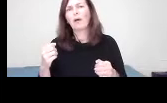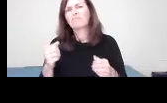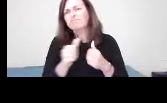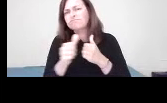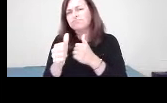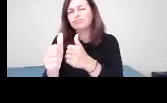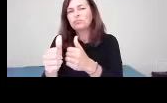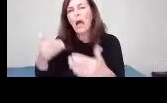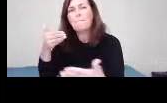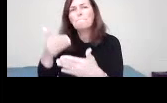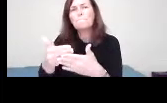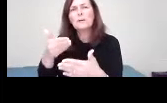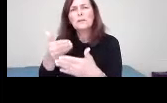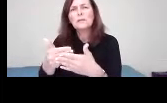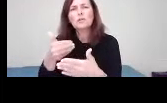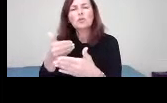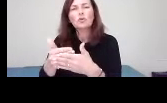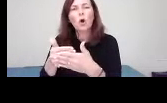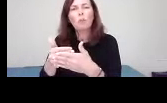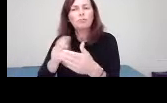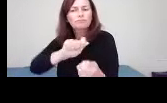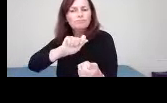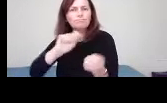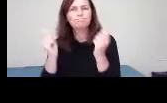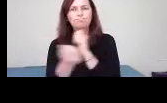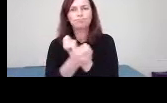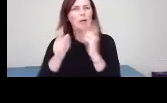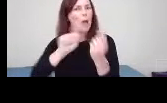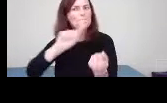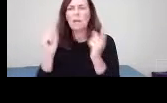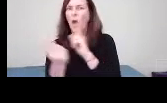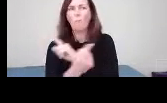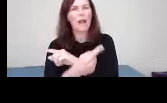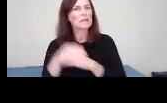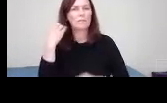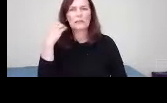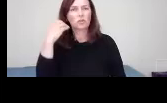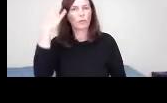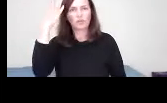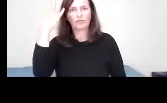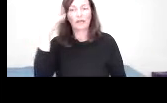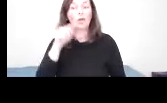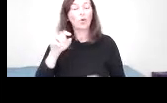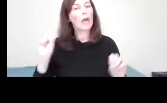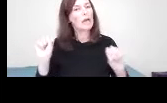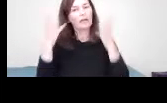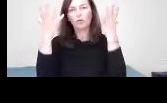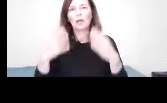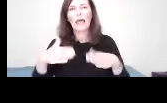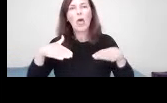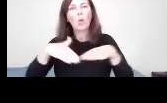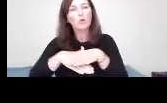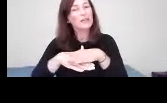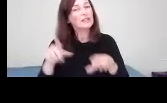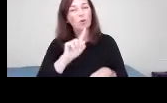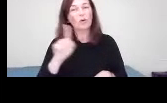quite revolutionary, knowing that not really UNESCO is not perhaps the most modern organization, but I think that